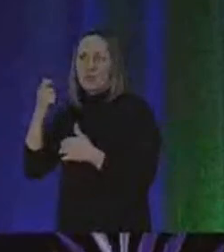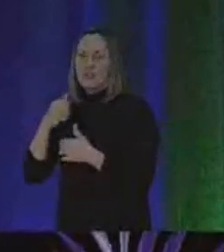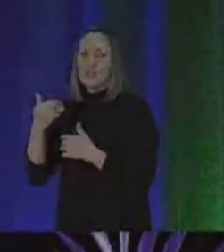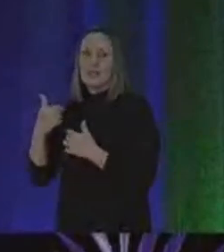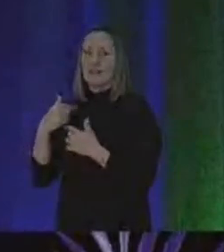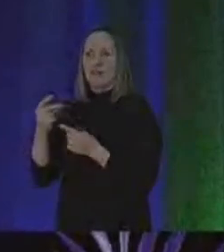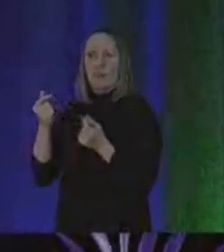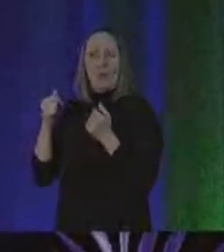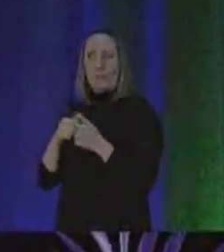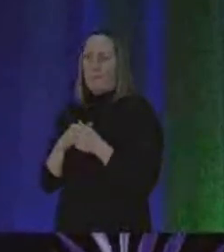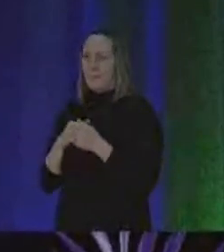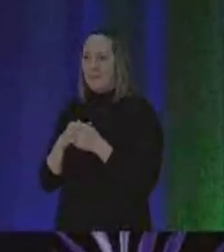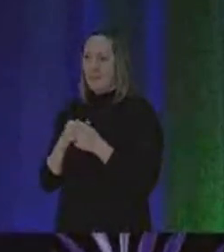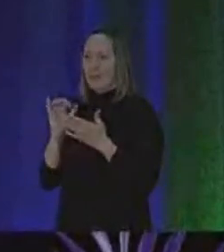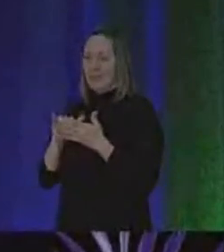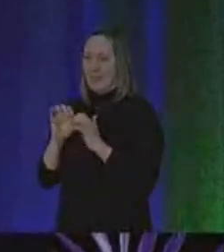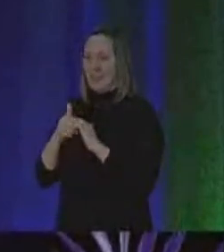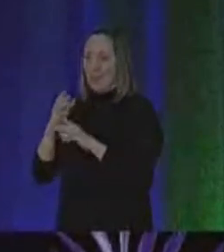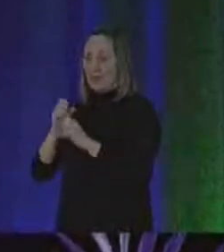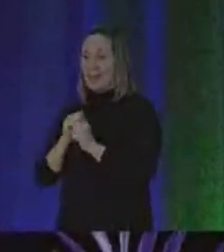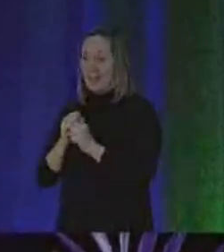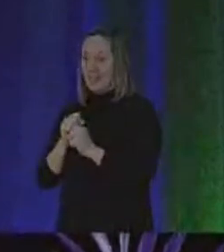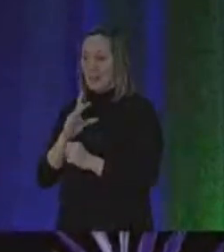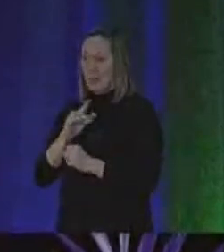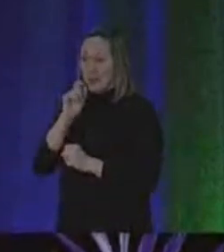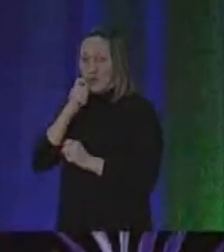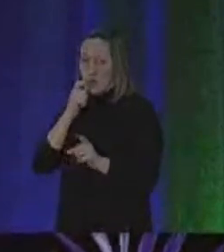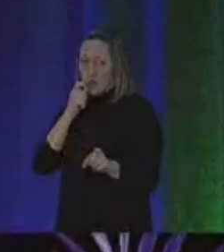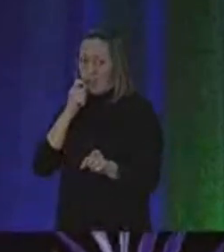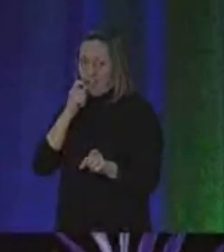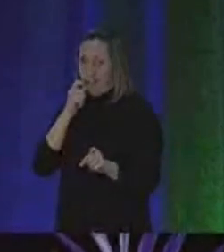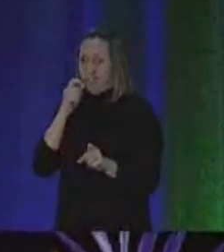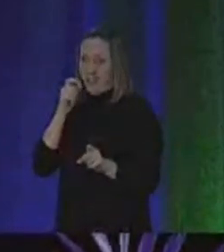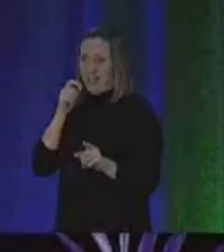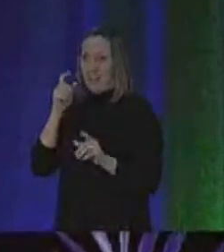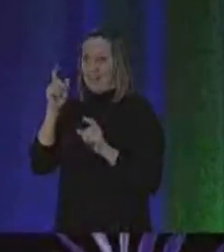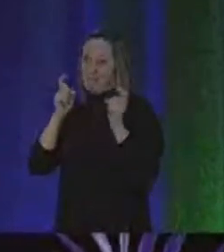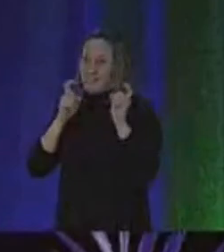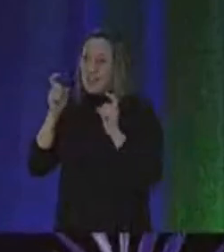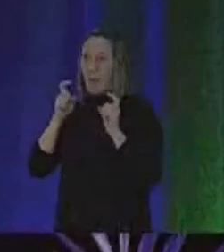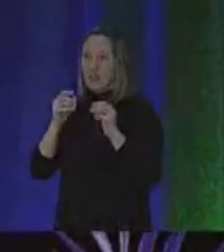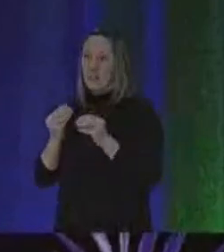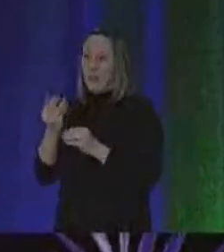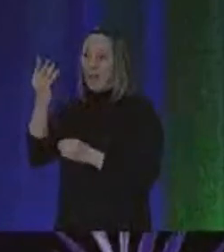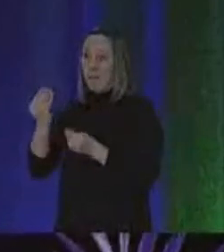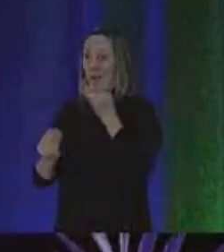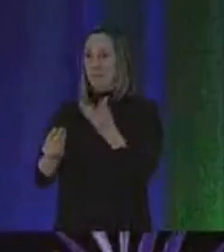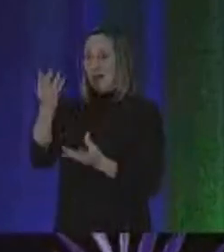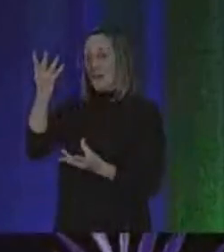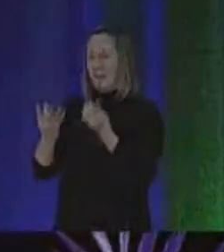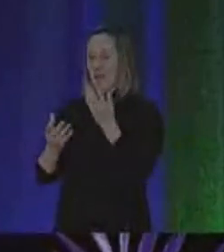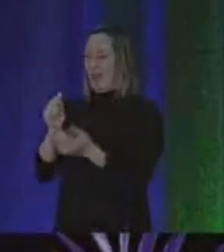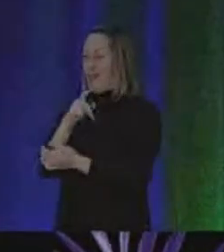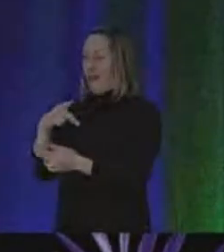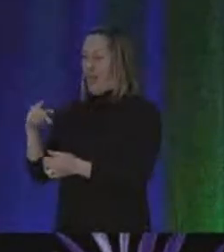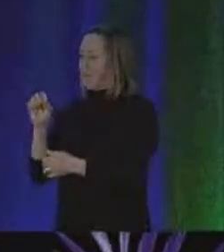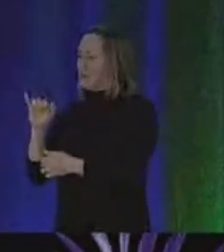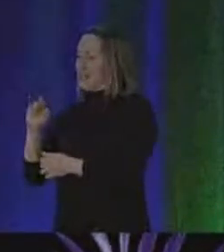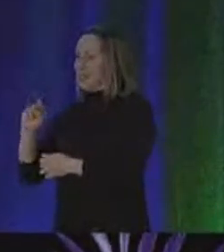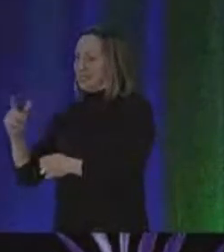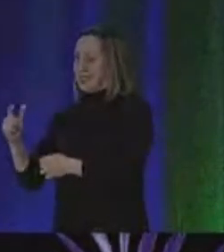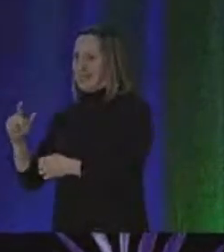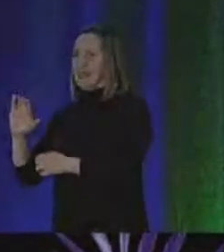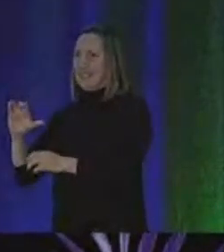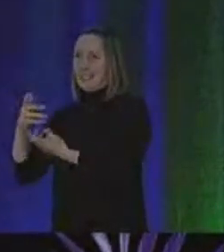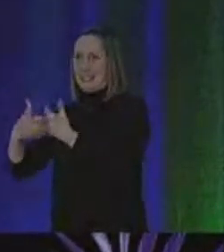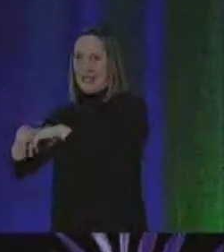of the box. That's how we're getting all those cool emojis on the screen. AppSync is handling all of that. Now, I'm not using any GraphQL